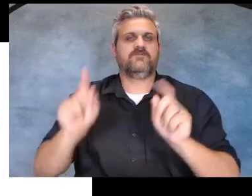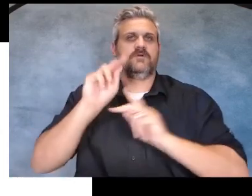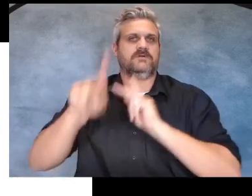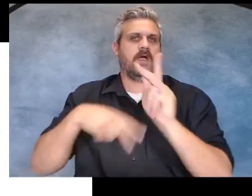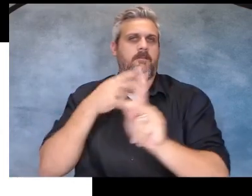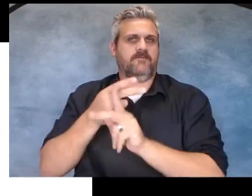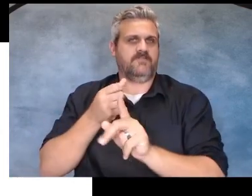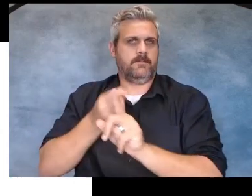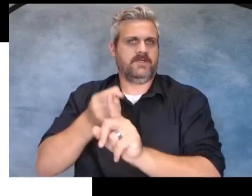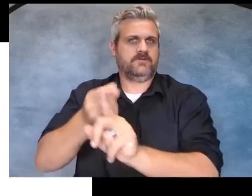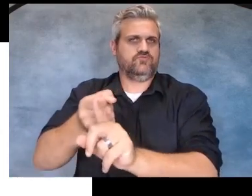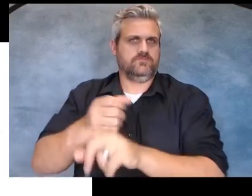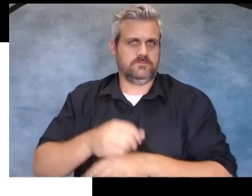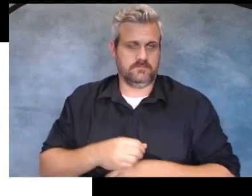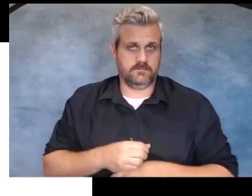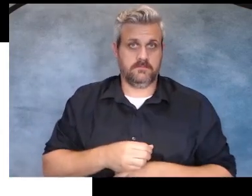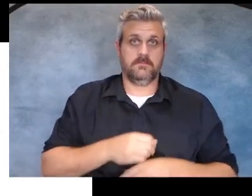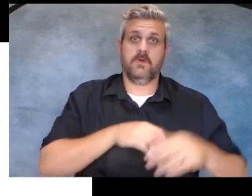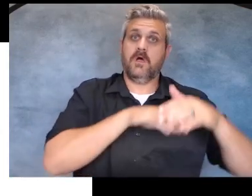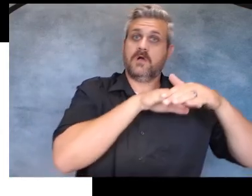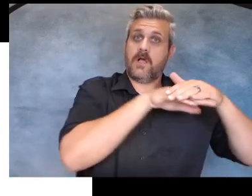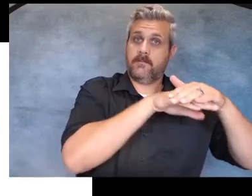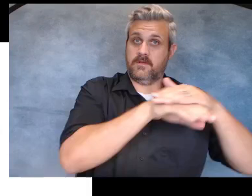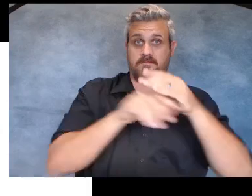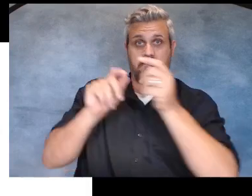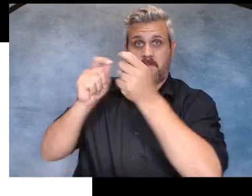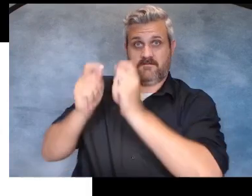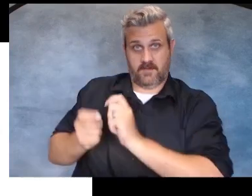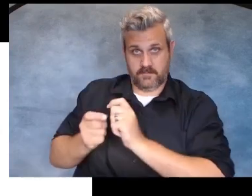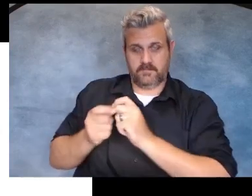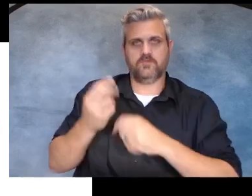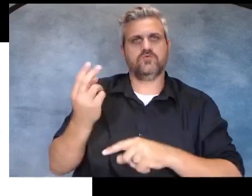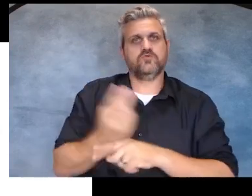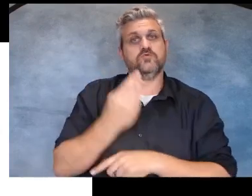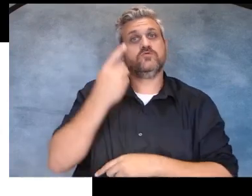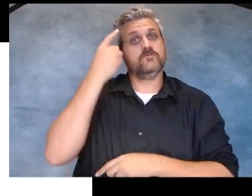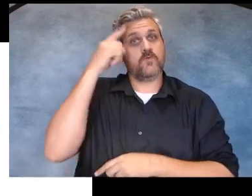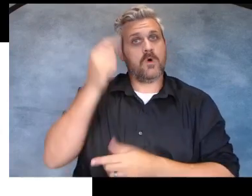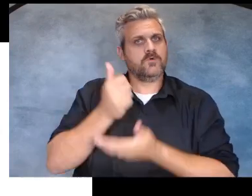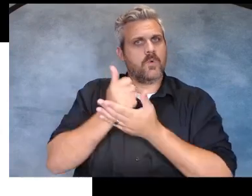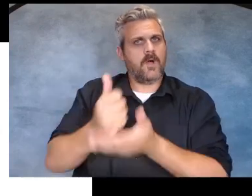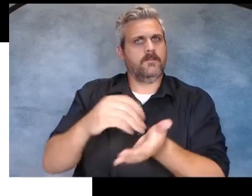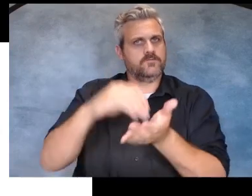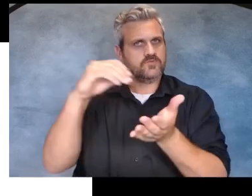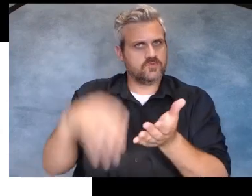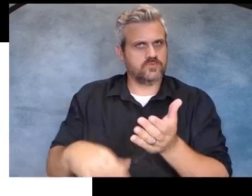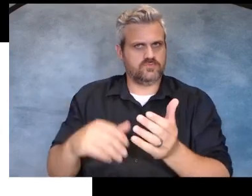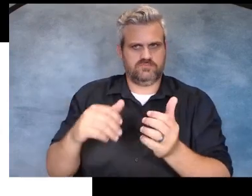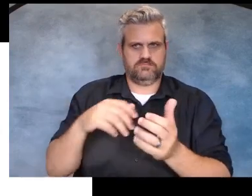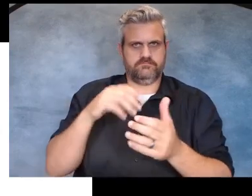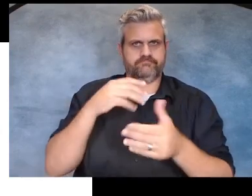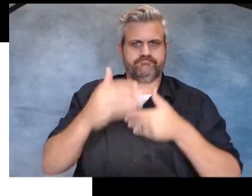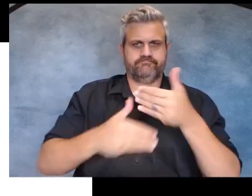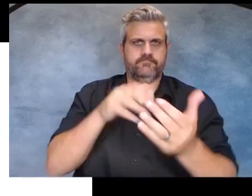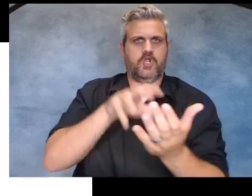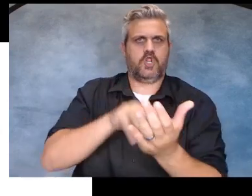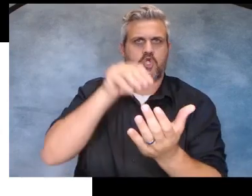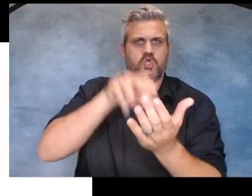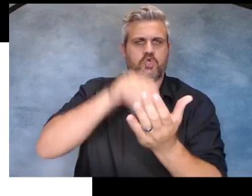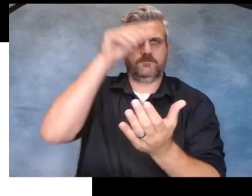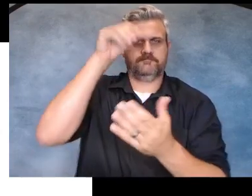types of implications. Accommodations and modifications are used to assist students in the learning